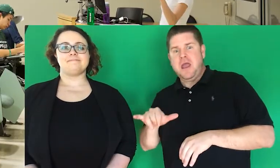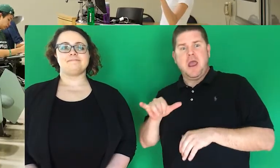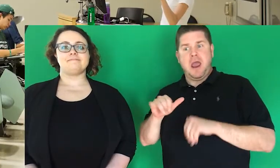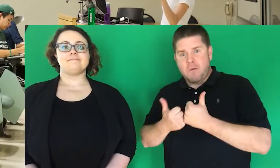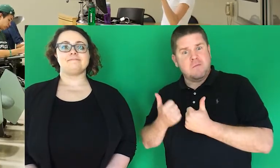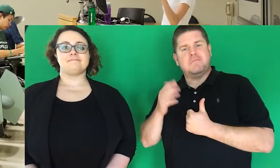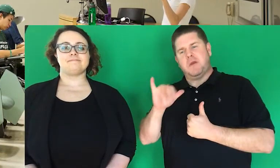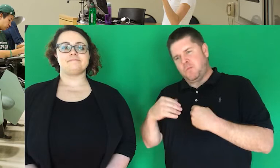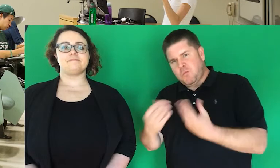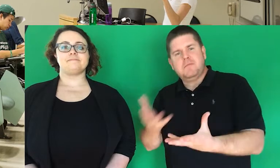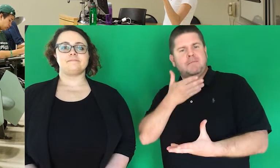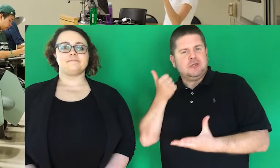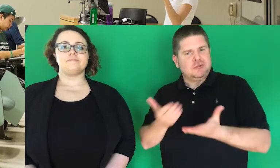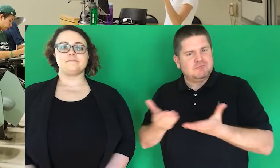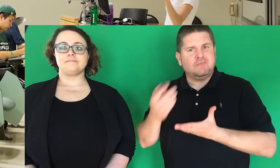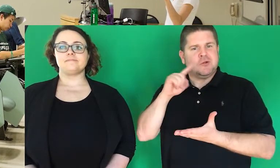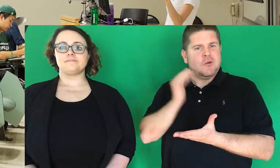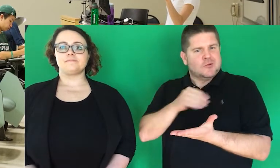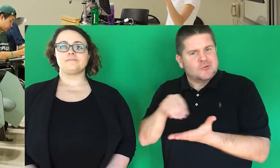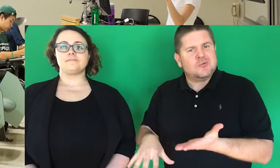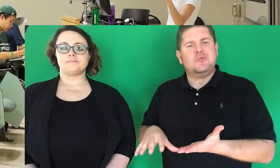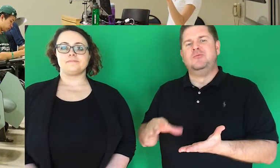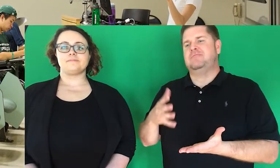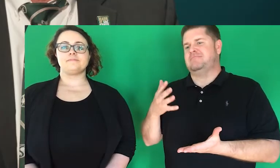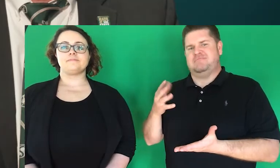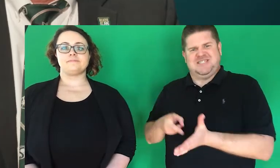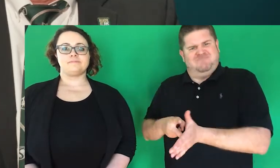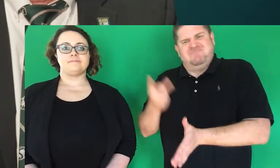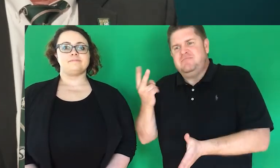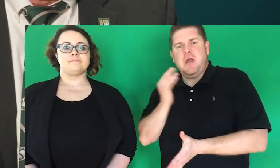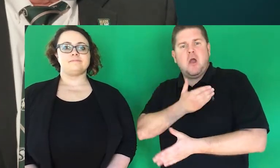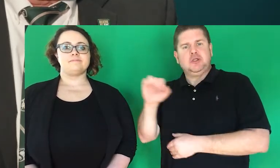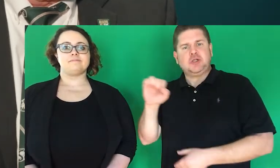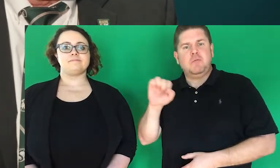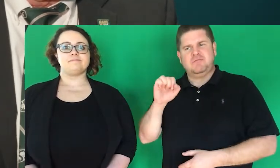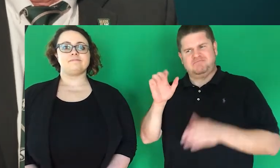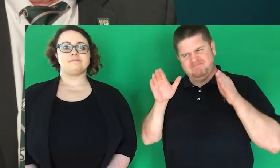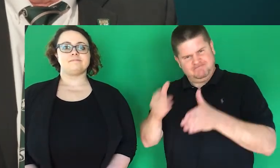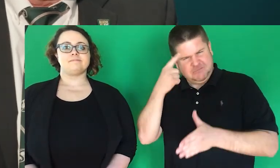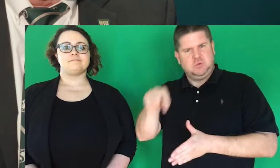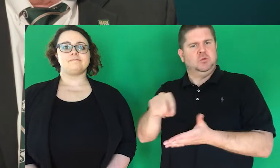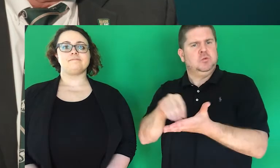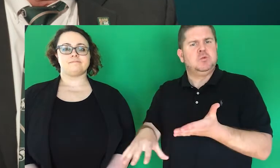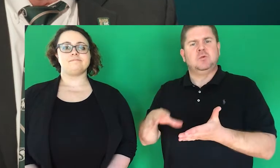done that by providing better services for our students, by doubling our scholarships for our students,